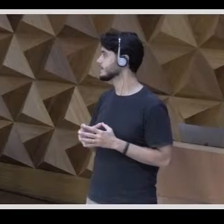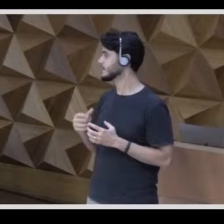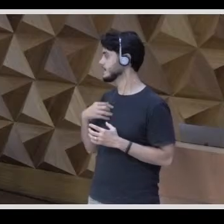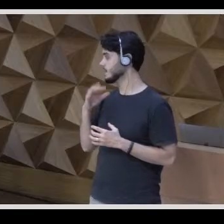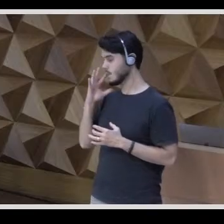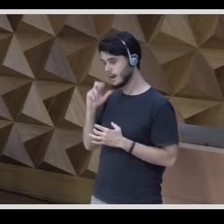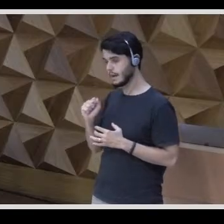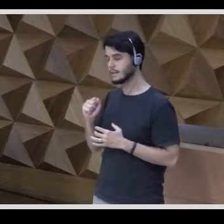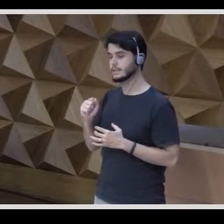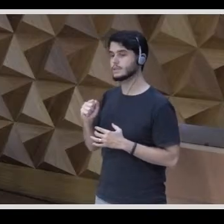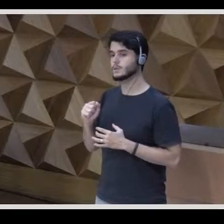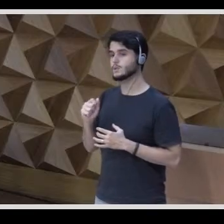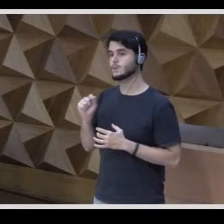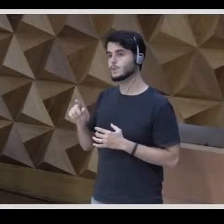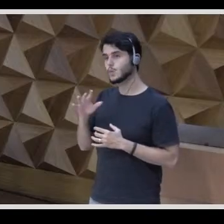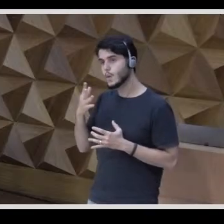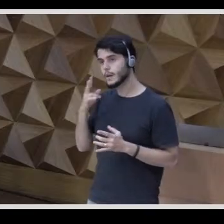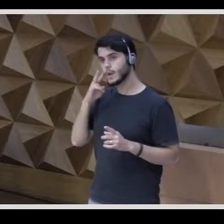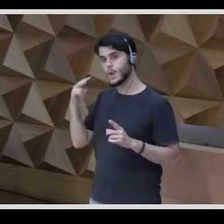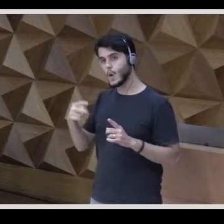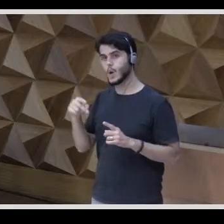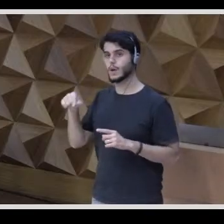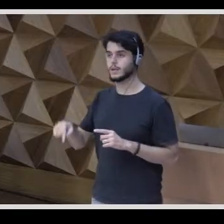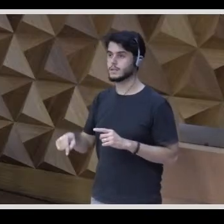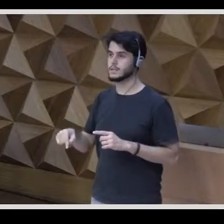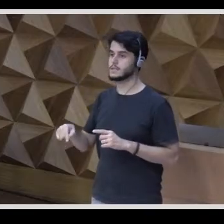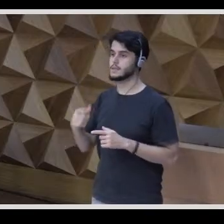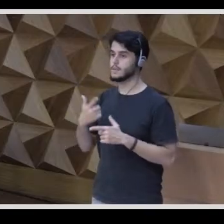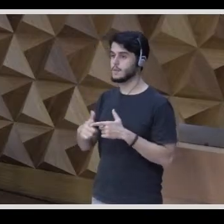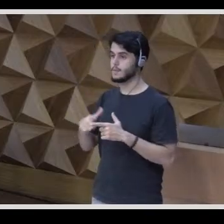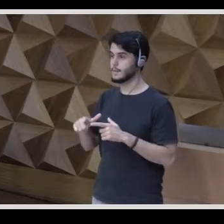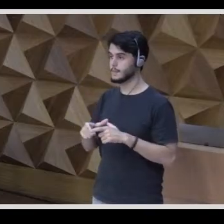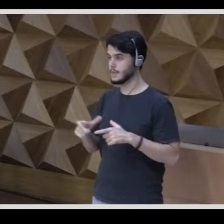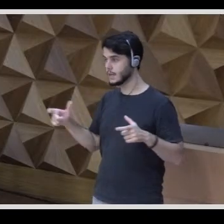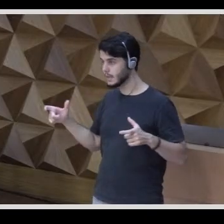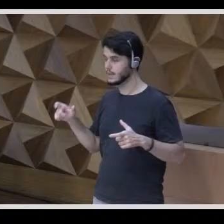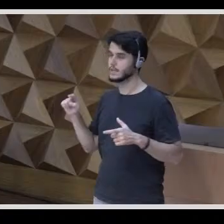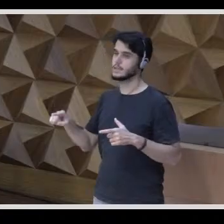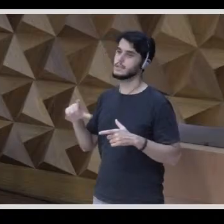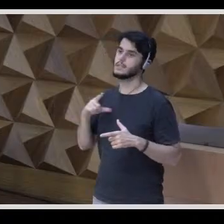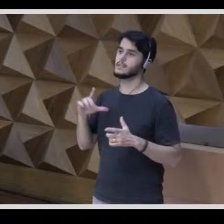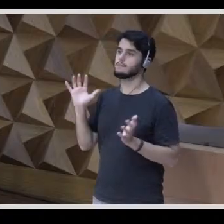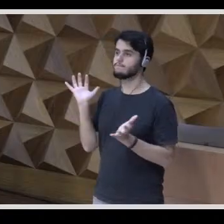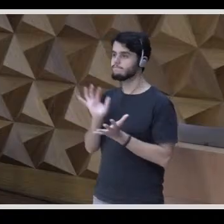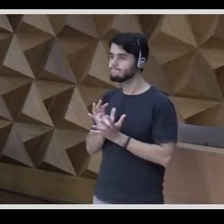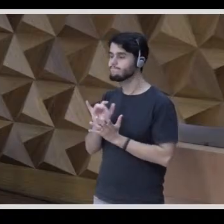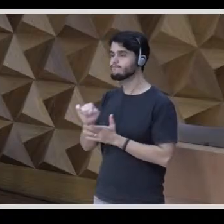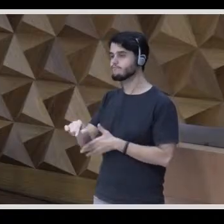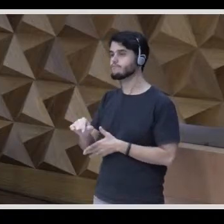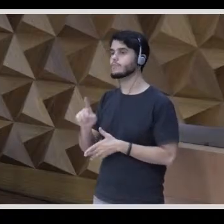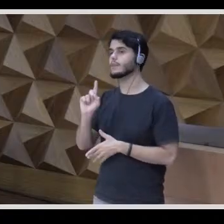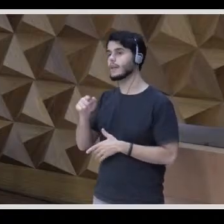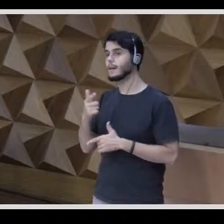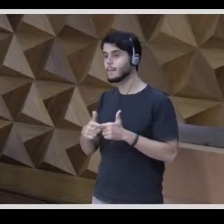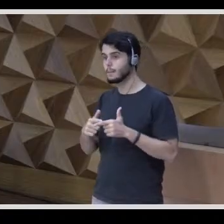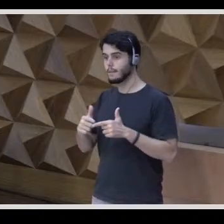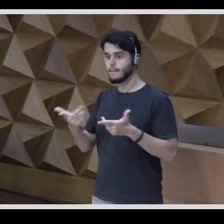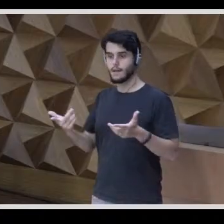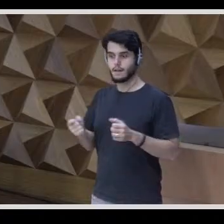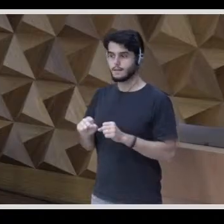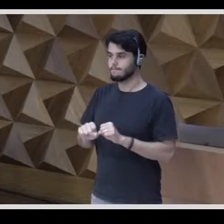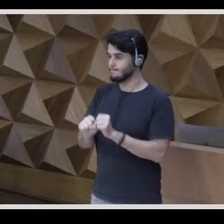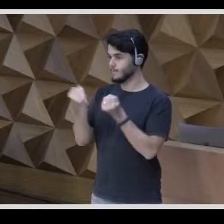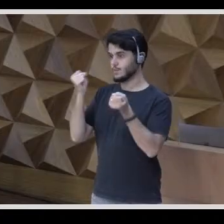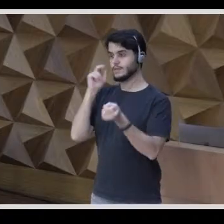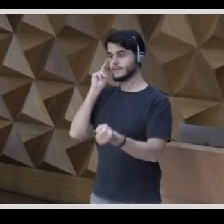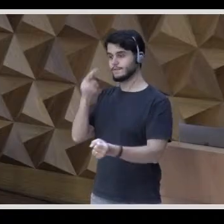it, when you look at the big problem and all of the parts of it, it seems like it is an impossible problem. But you know, in the same way,